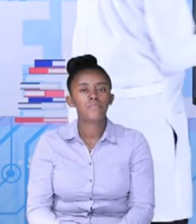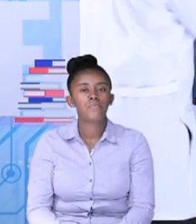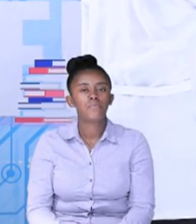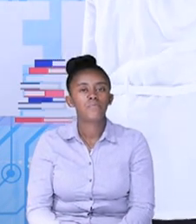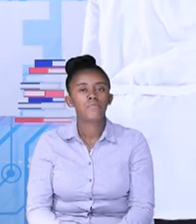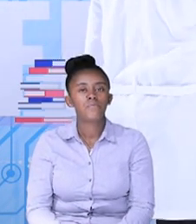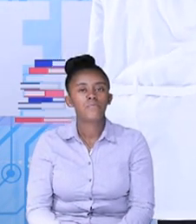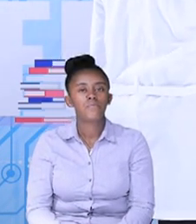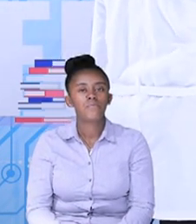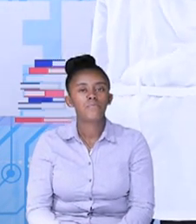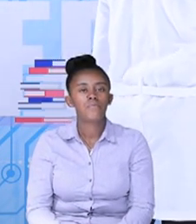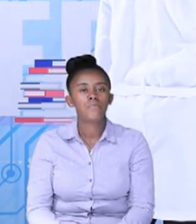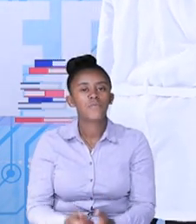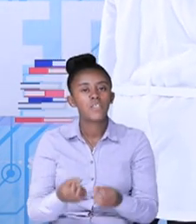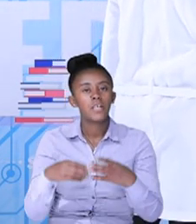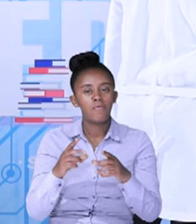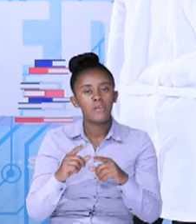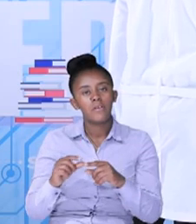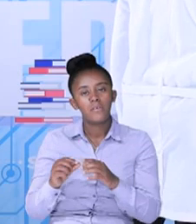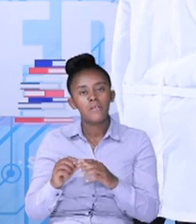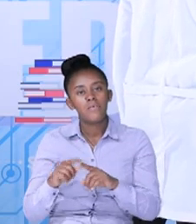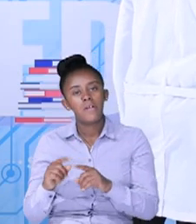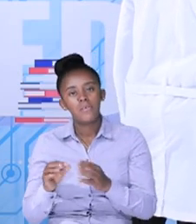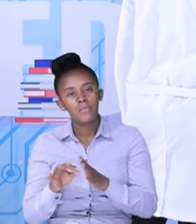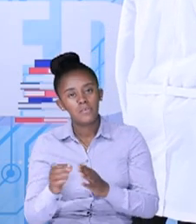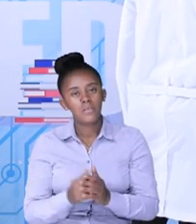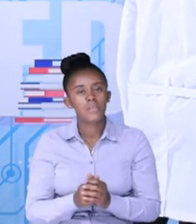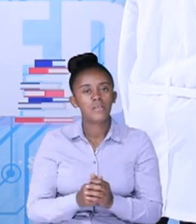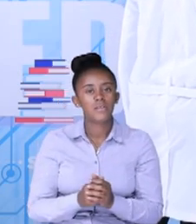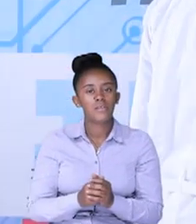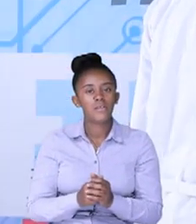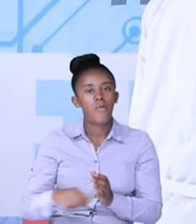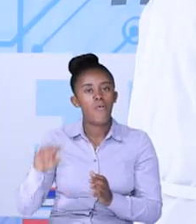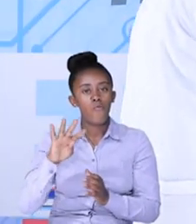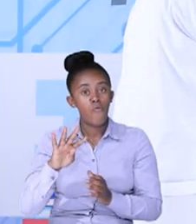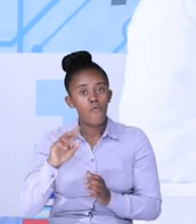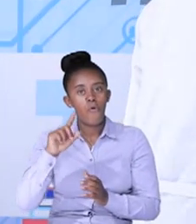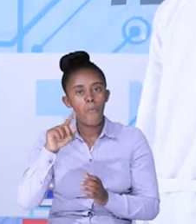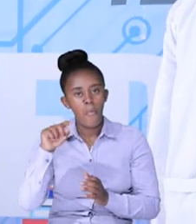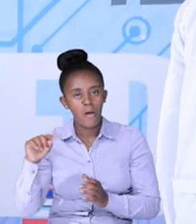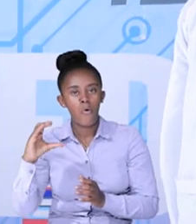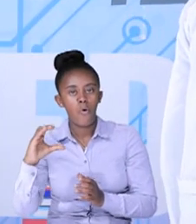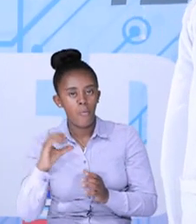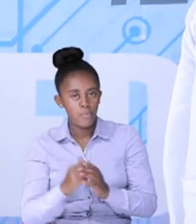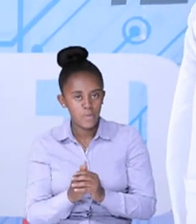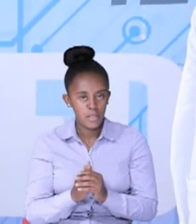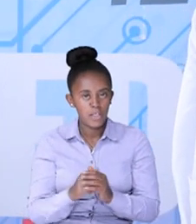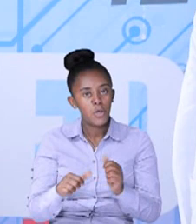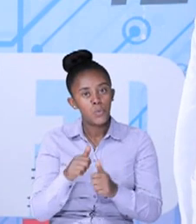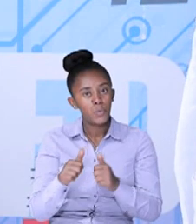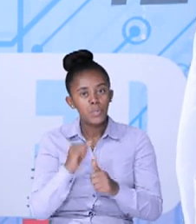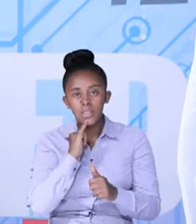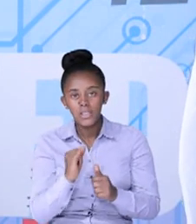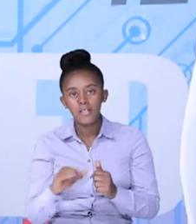The given variables, charge is given to be 4 microcoulomb, which is